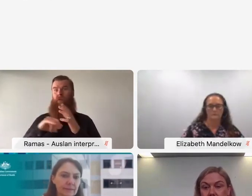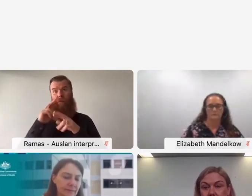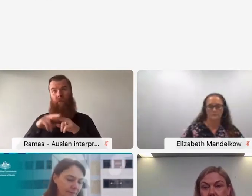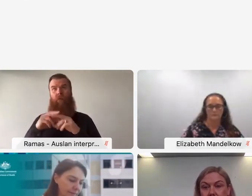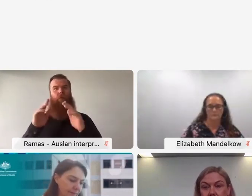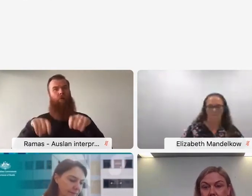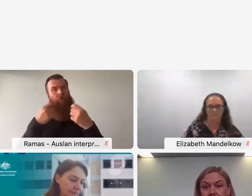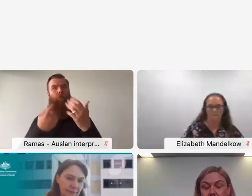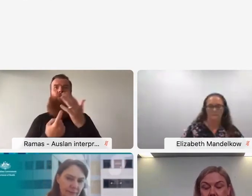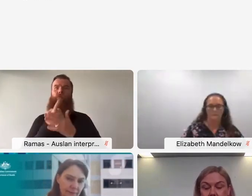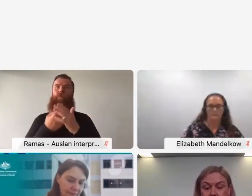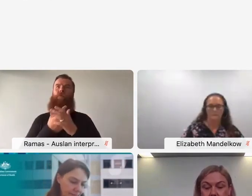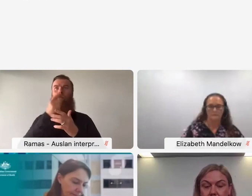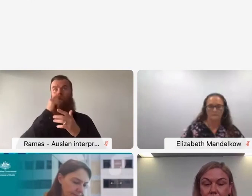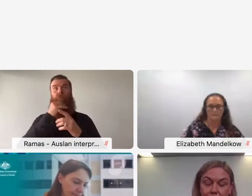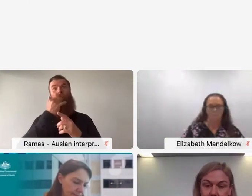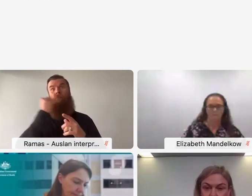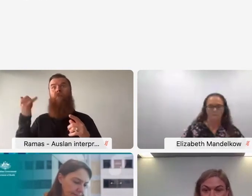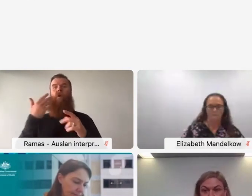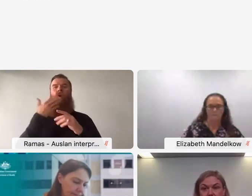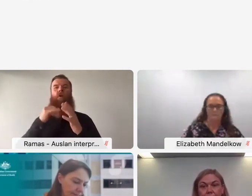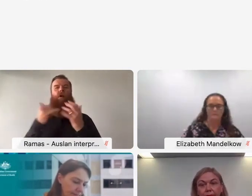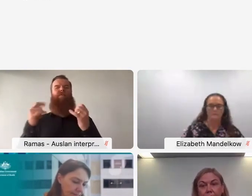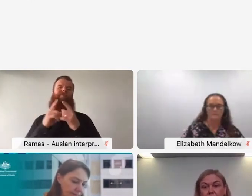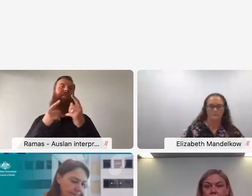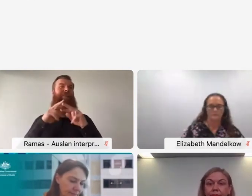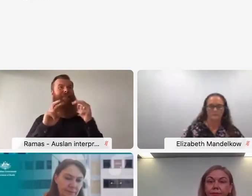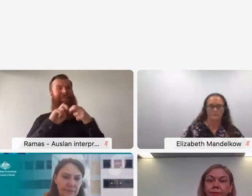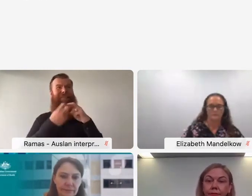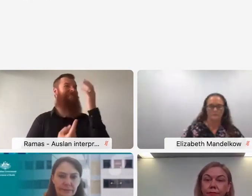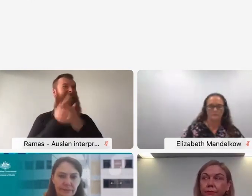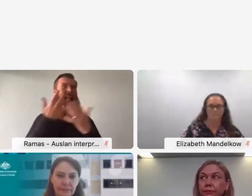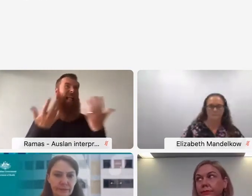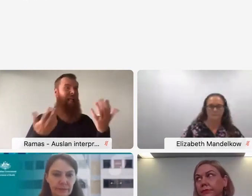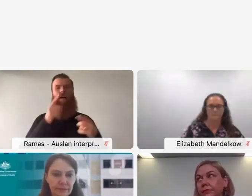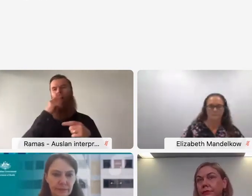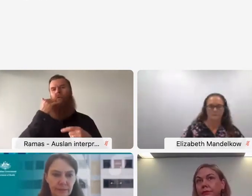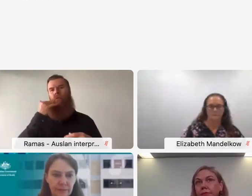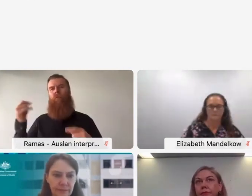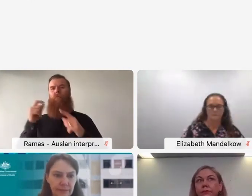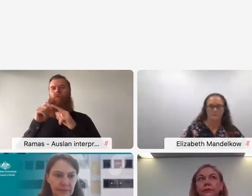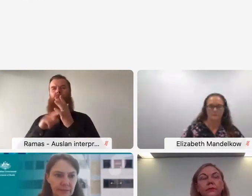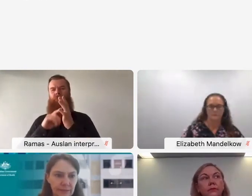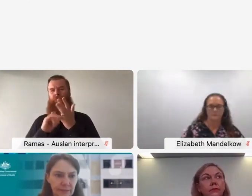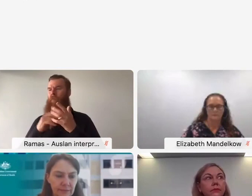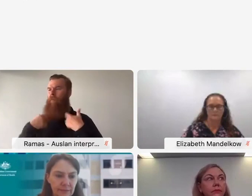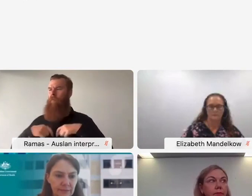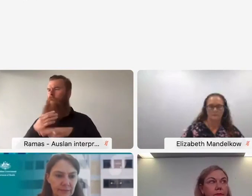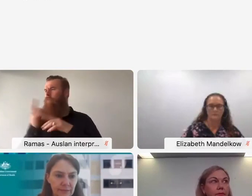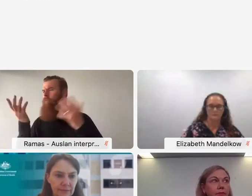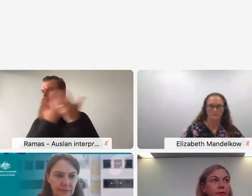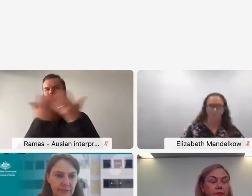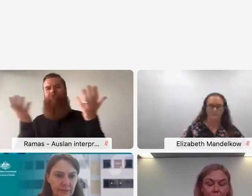call hotlines and to work with caseworkers and the like to really kind of understand their individual needs. So I think